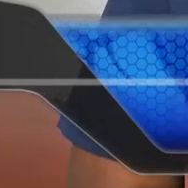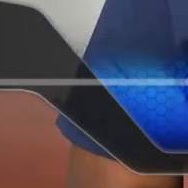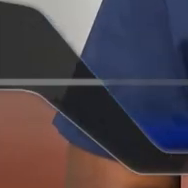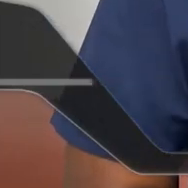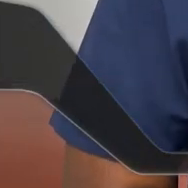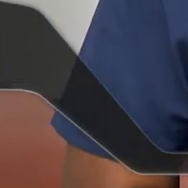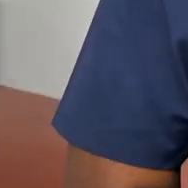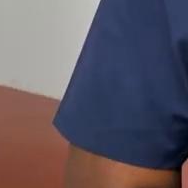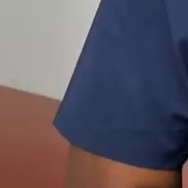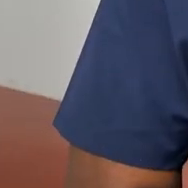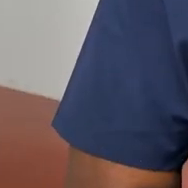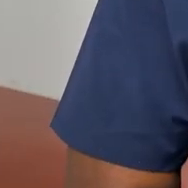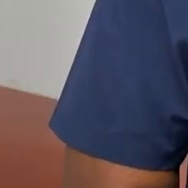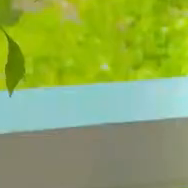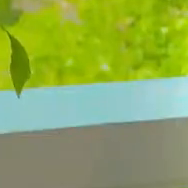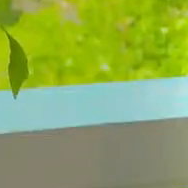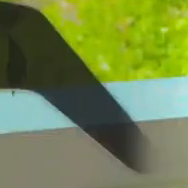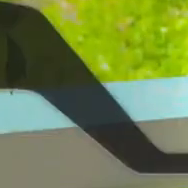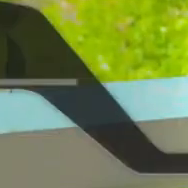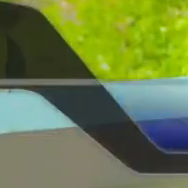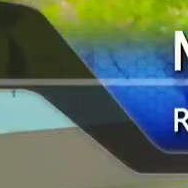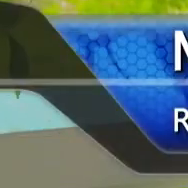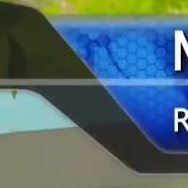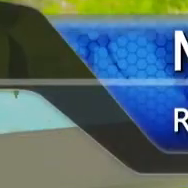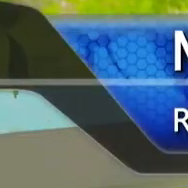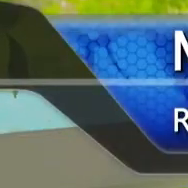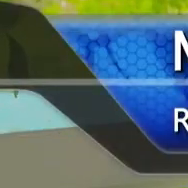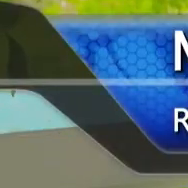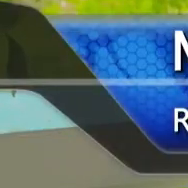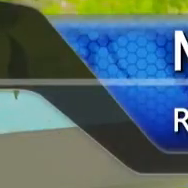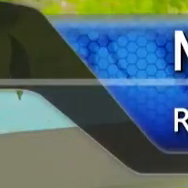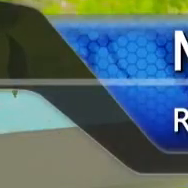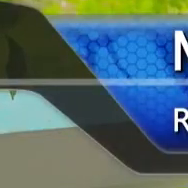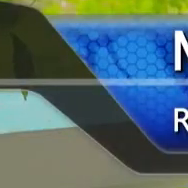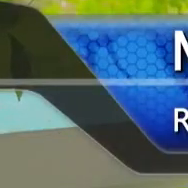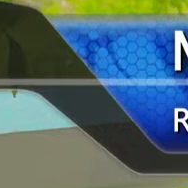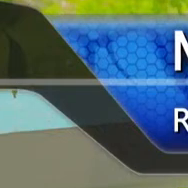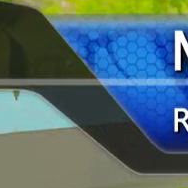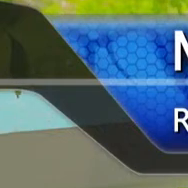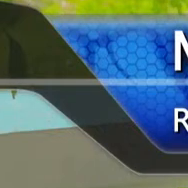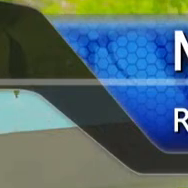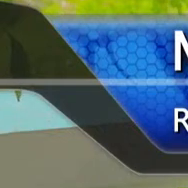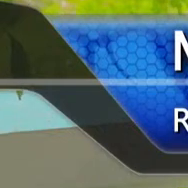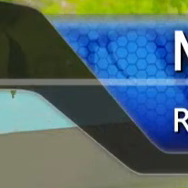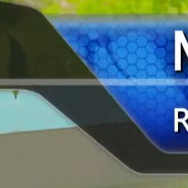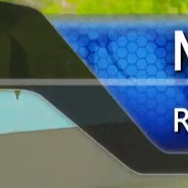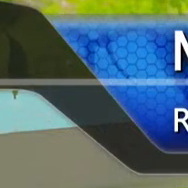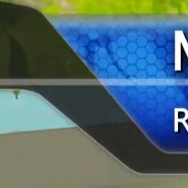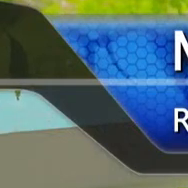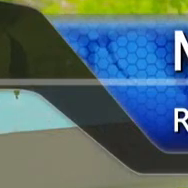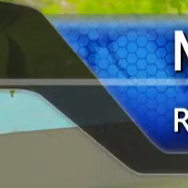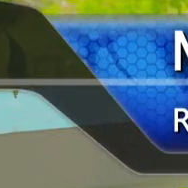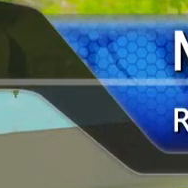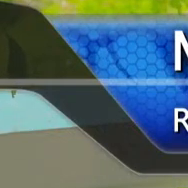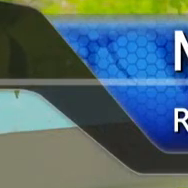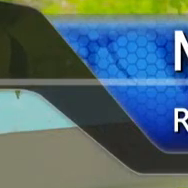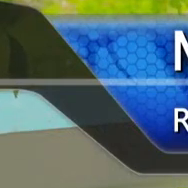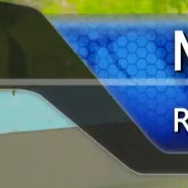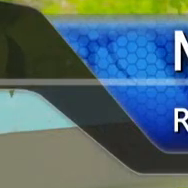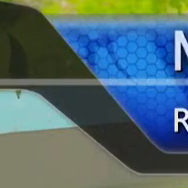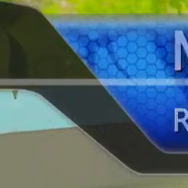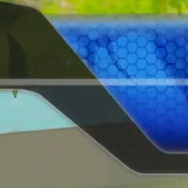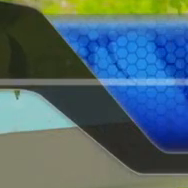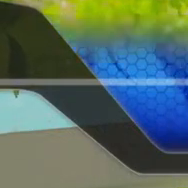affect the end organs. A registered dietitian is also part of the health or clinical team, so we can help